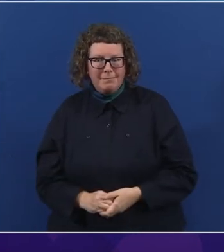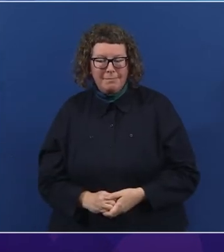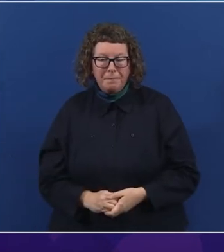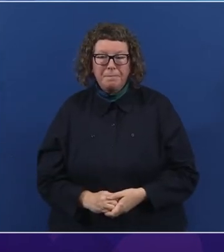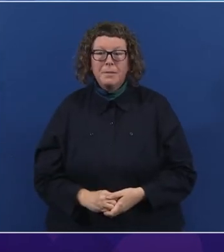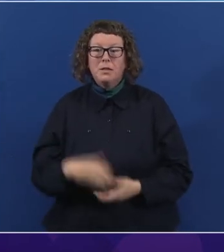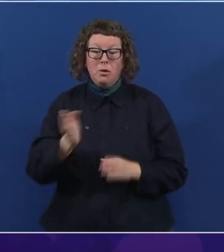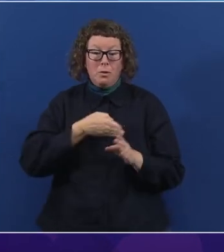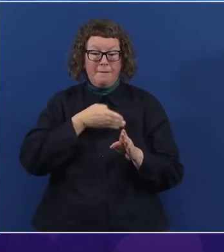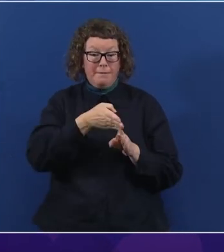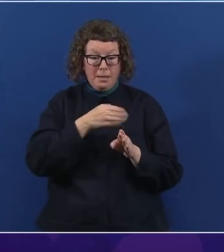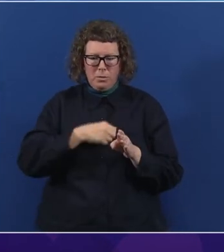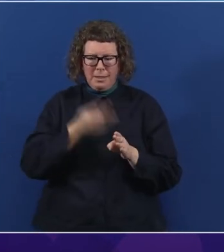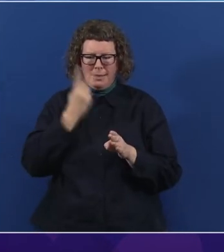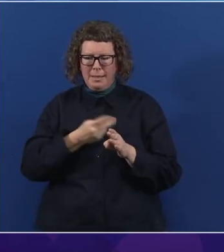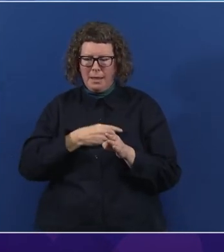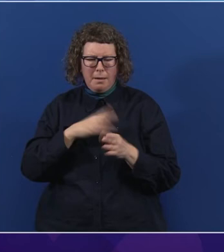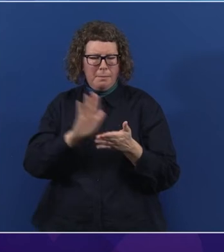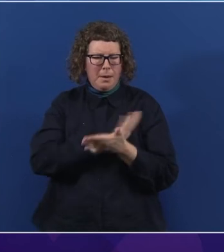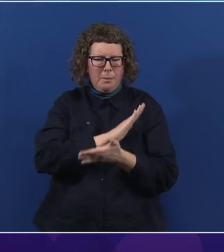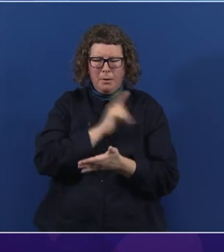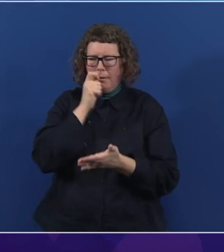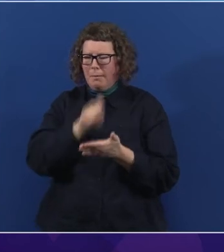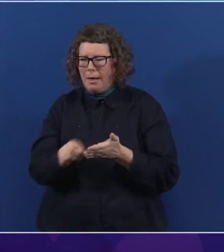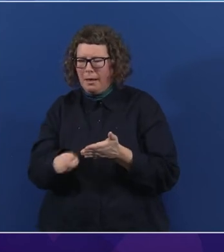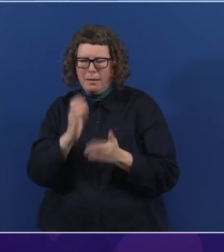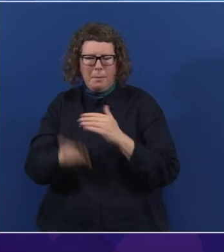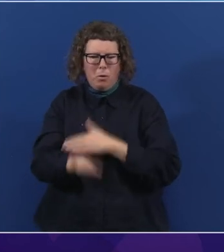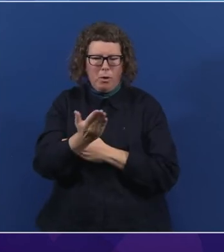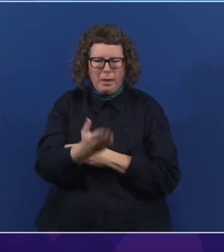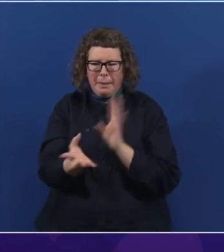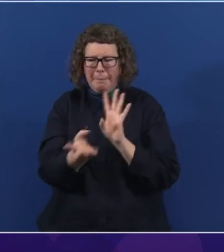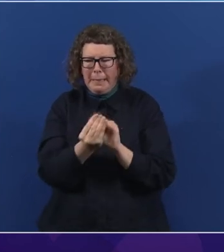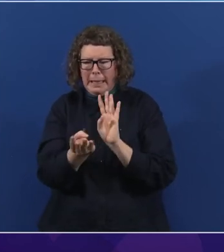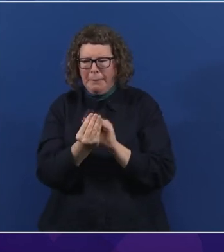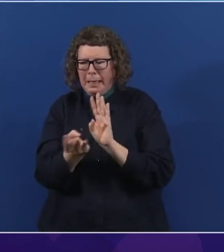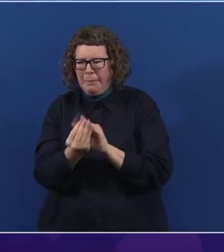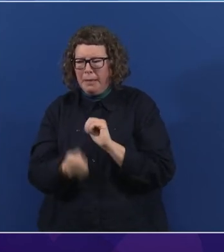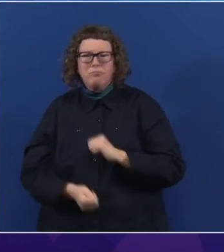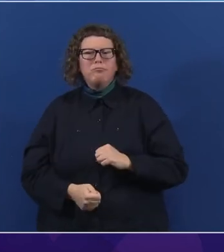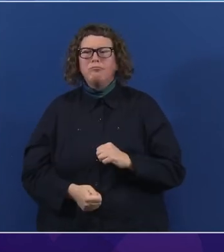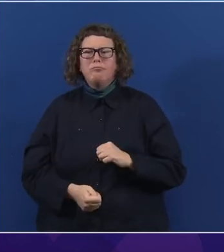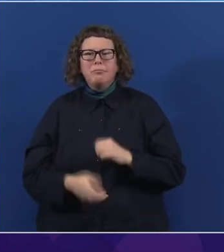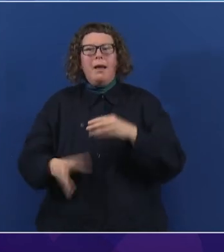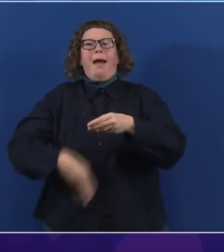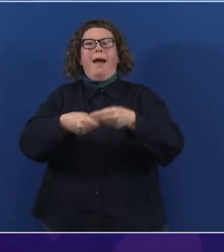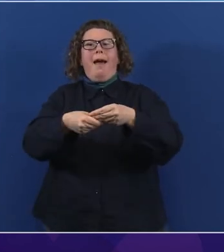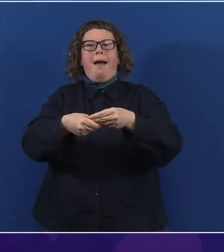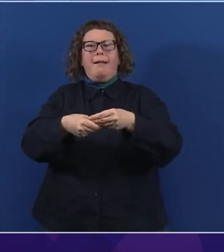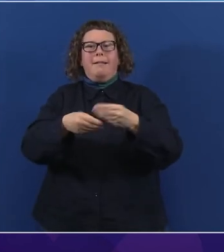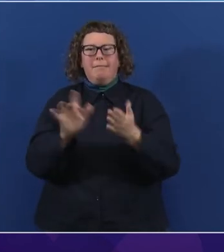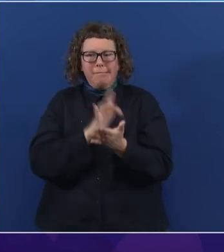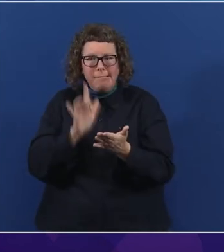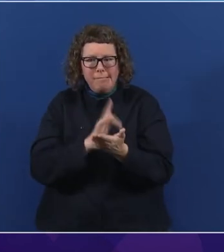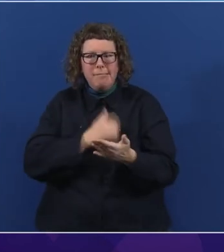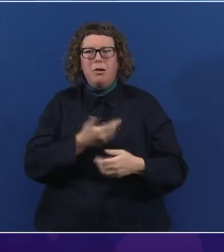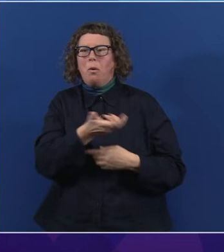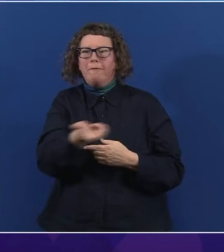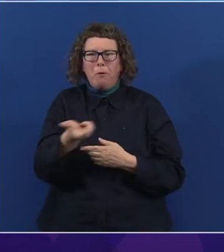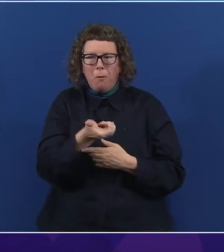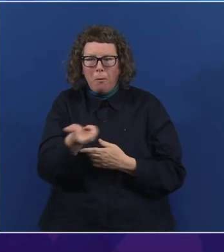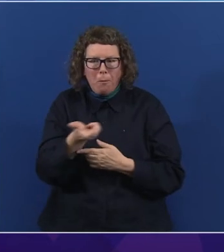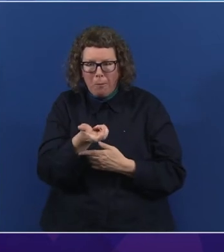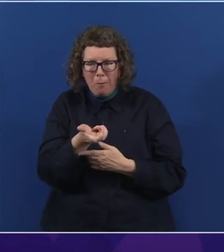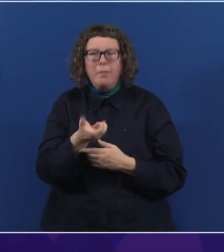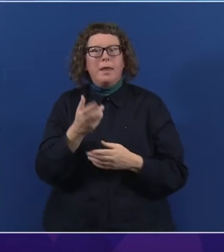even in the field, we're seeing that traditional pen and paper of the morning safety tailboard being augmented with a smartphone or a